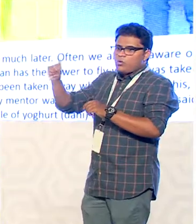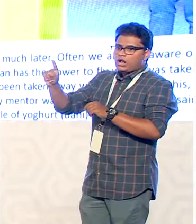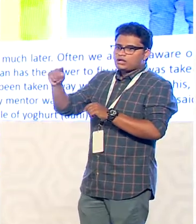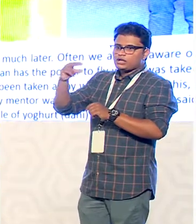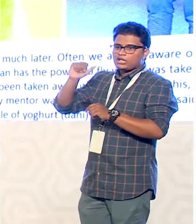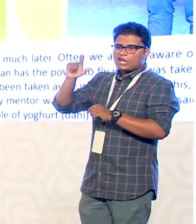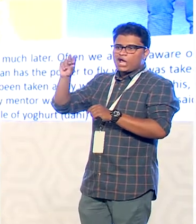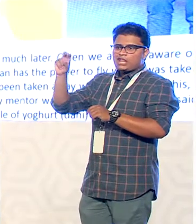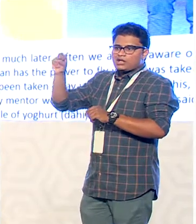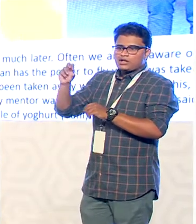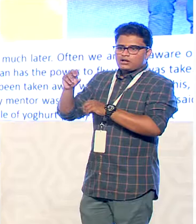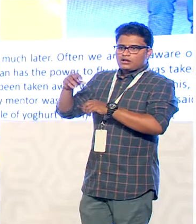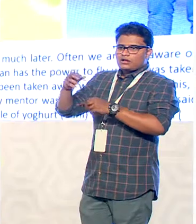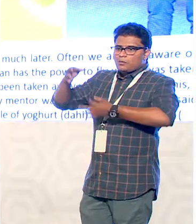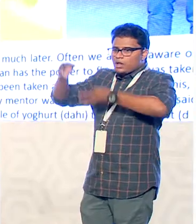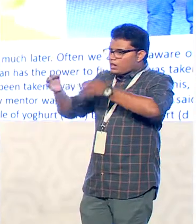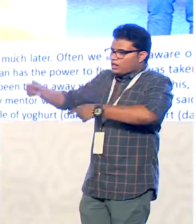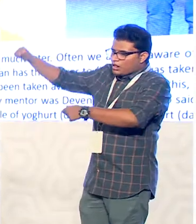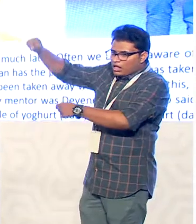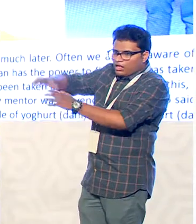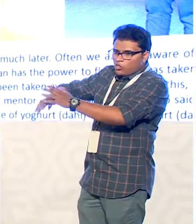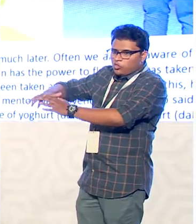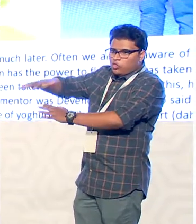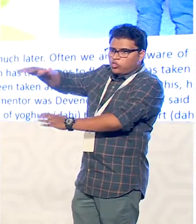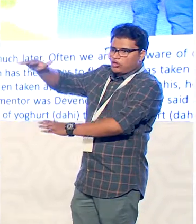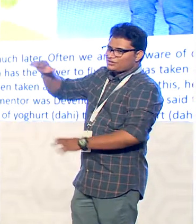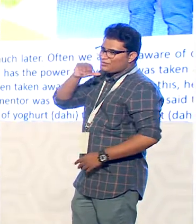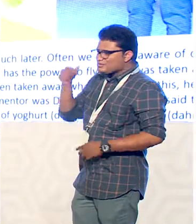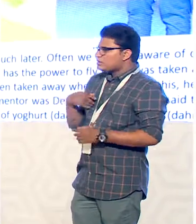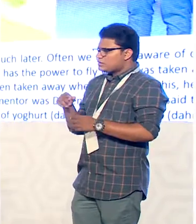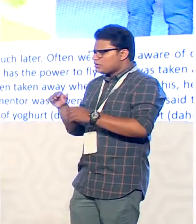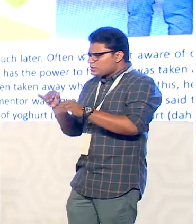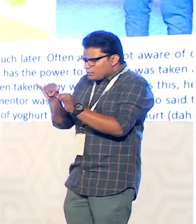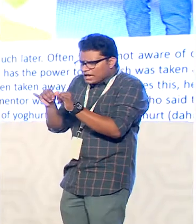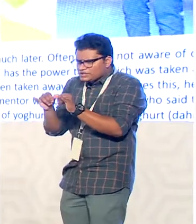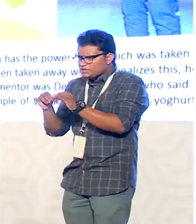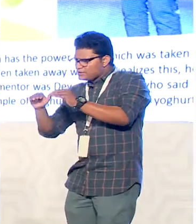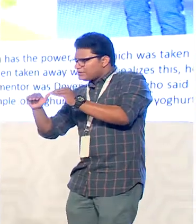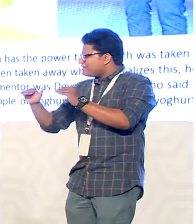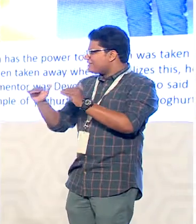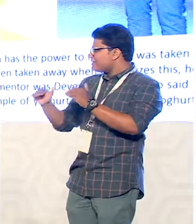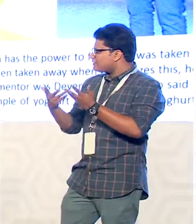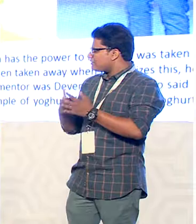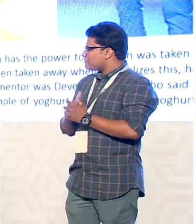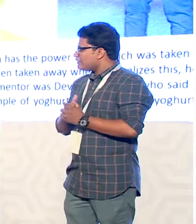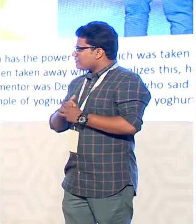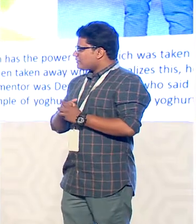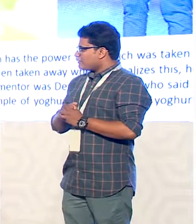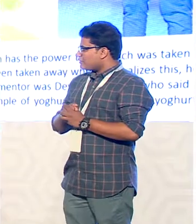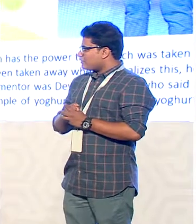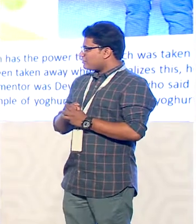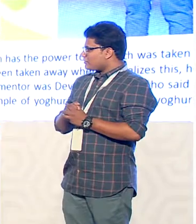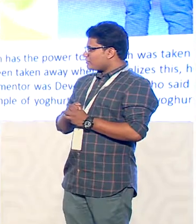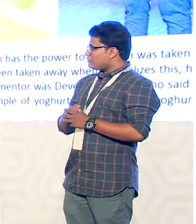into yogurt by having a quarter teaspoon of yogurt. It will have to be proportionate, and that you will figure out by trial and error.